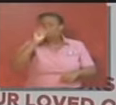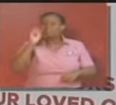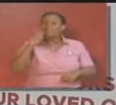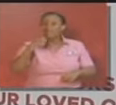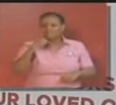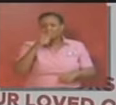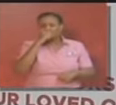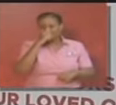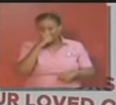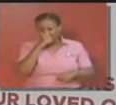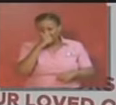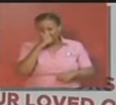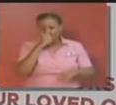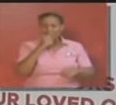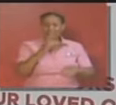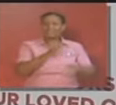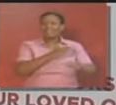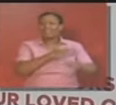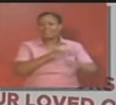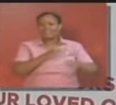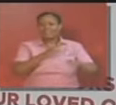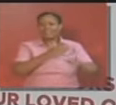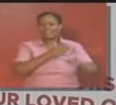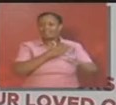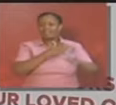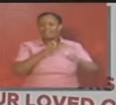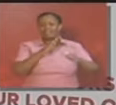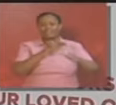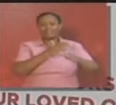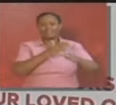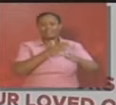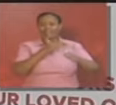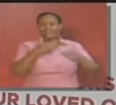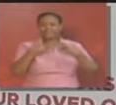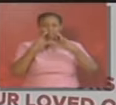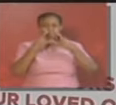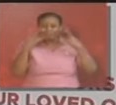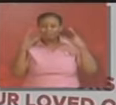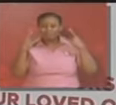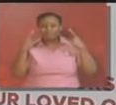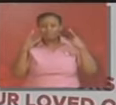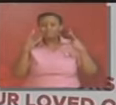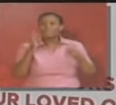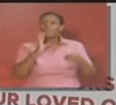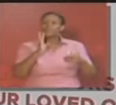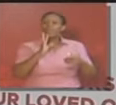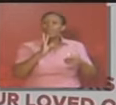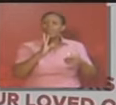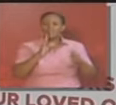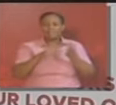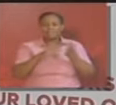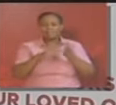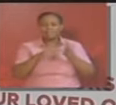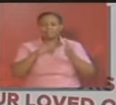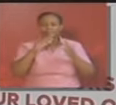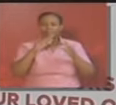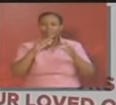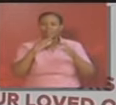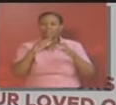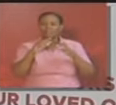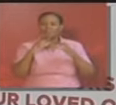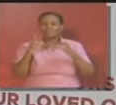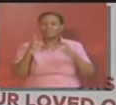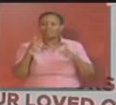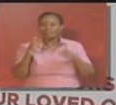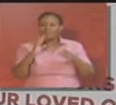sing and you're not wearing a mask, and when you talk, and sometimes we observe people pulling the mask down to the chin because people aren't hearing them because the speech